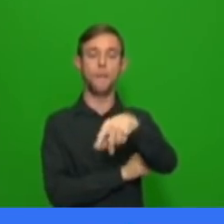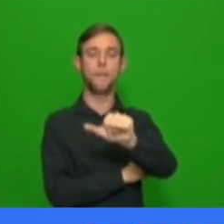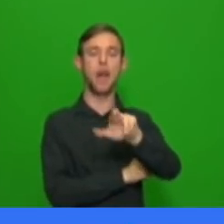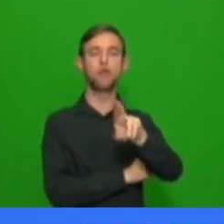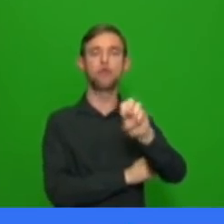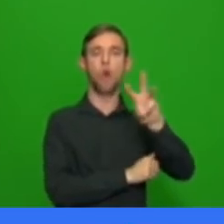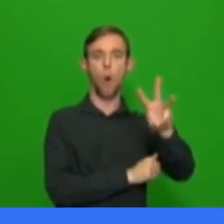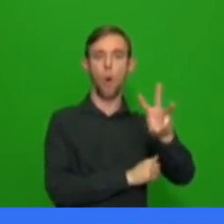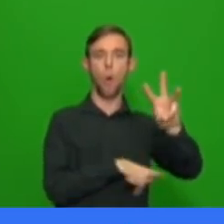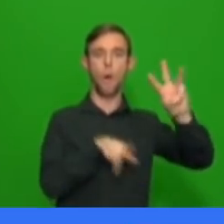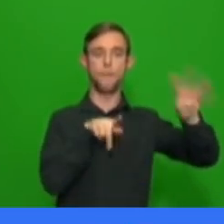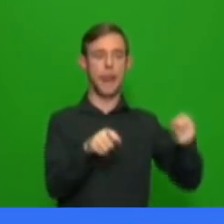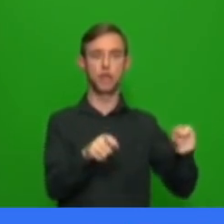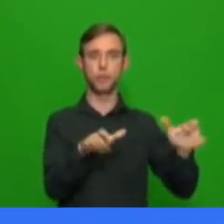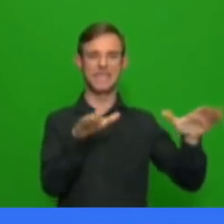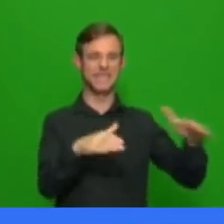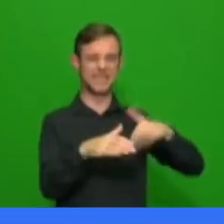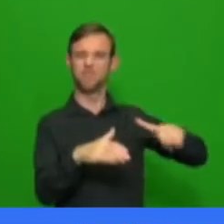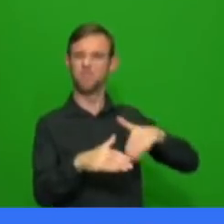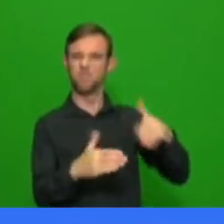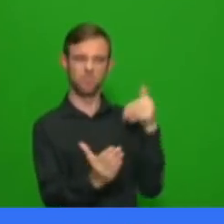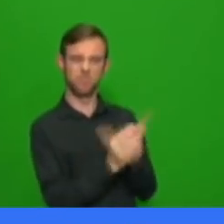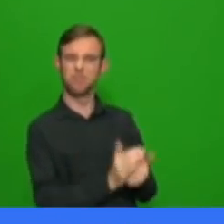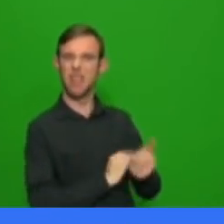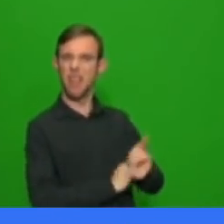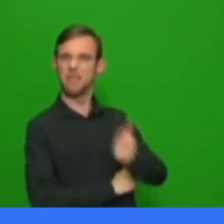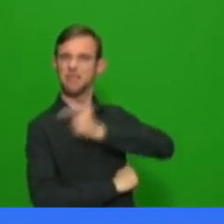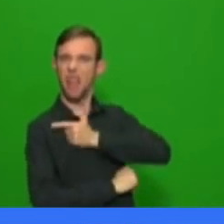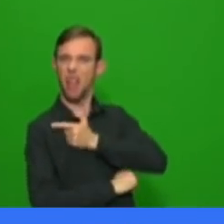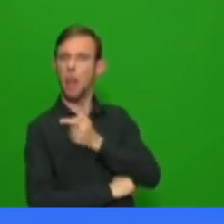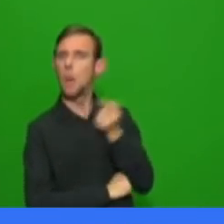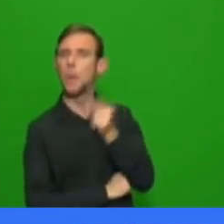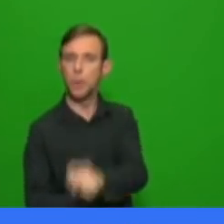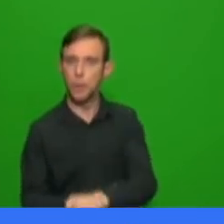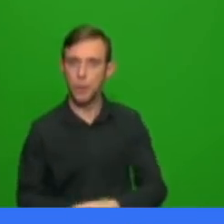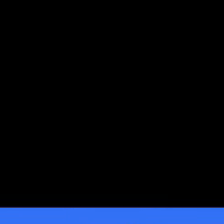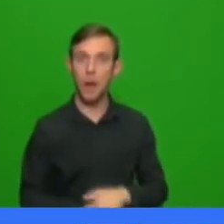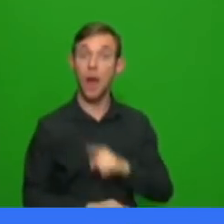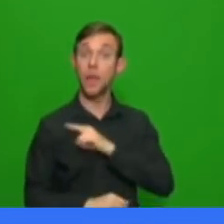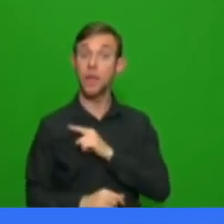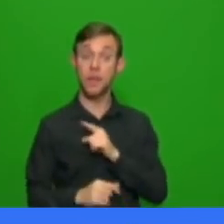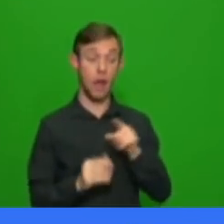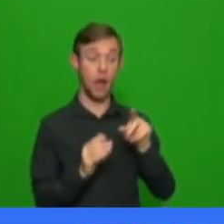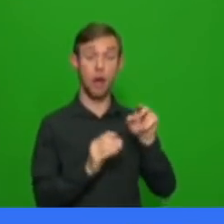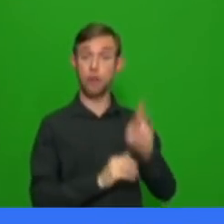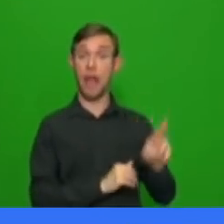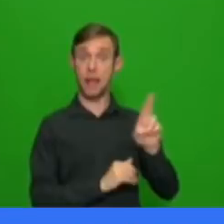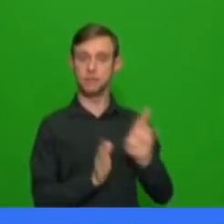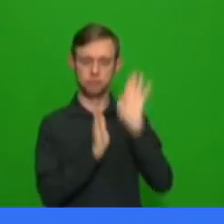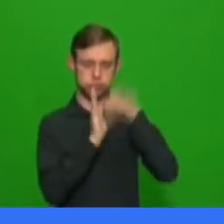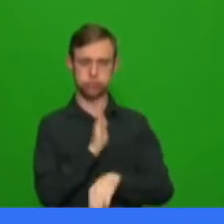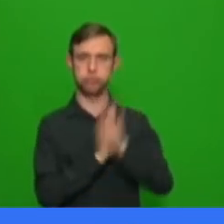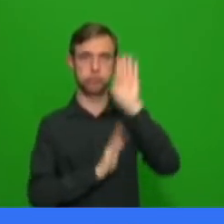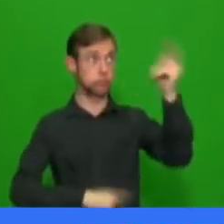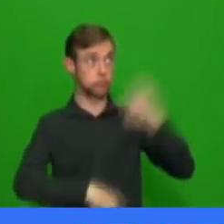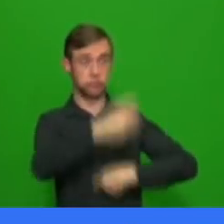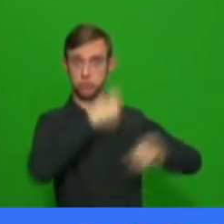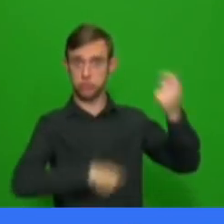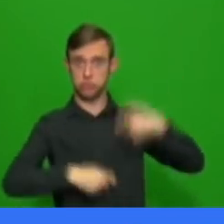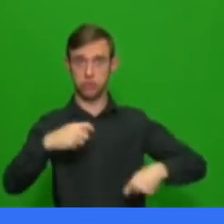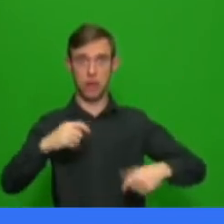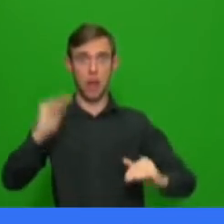FX pass-through on inflation? In what range does it fluctuate? And is the response asymmetric